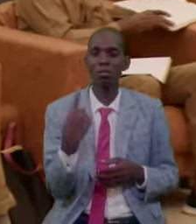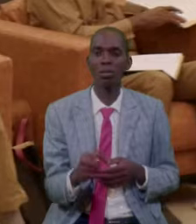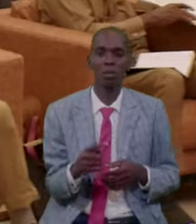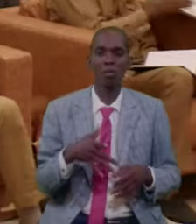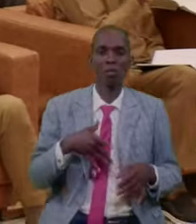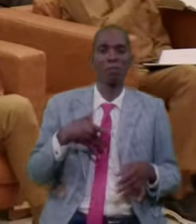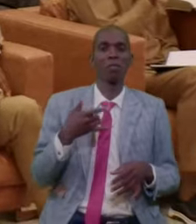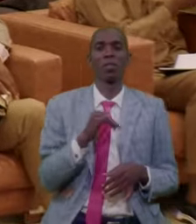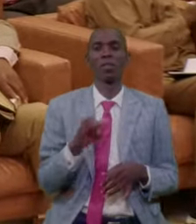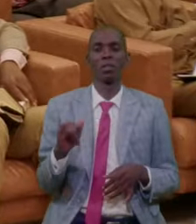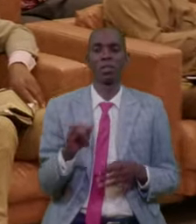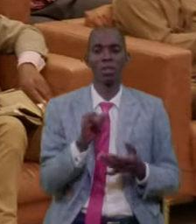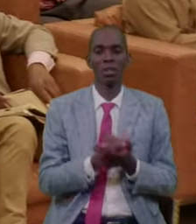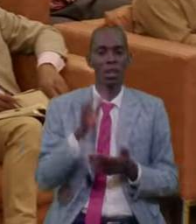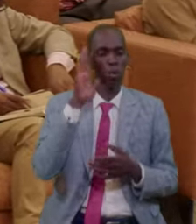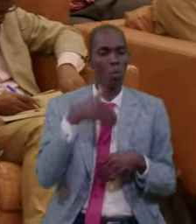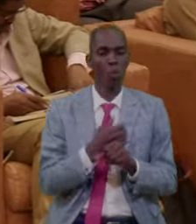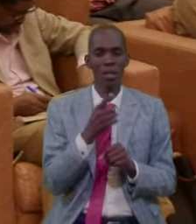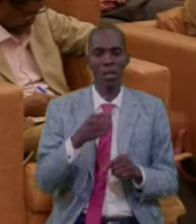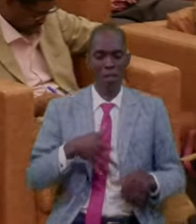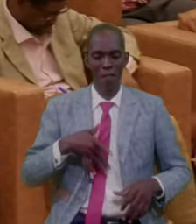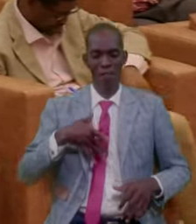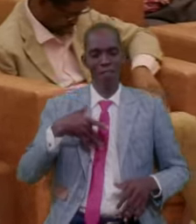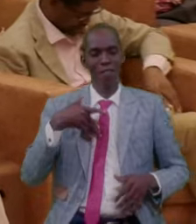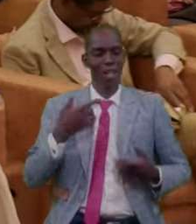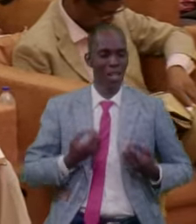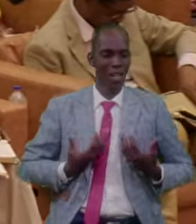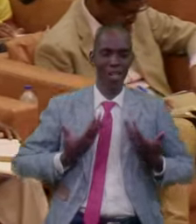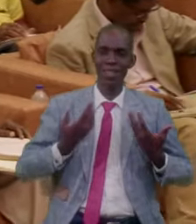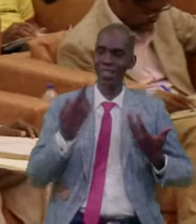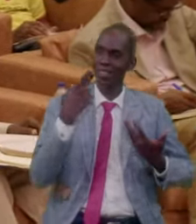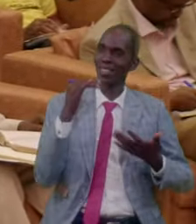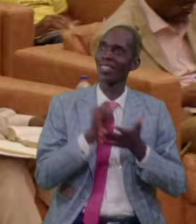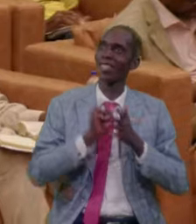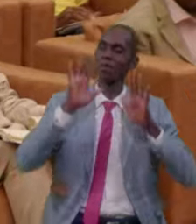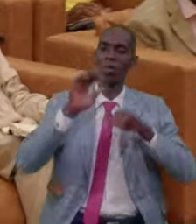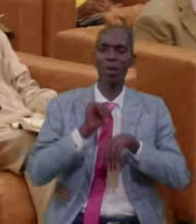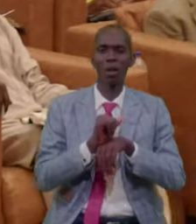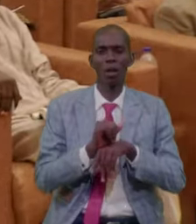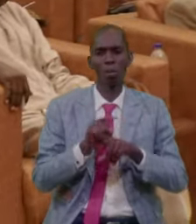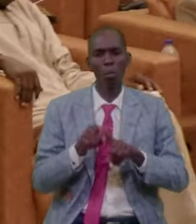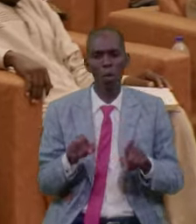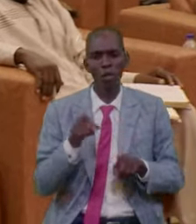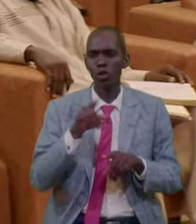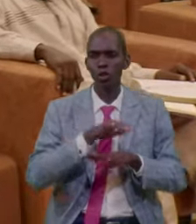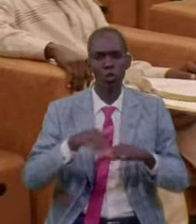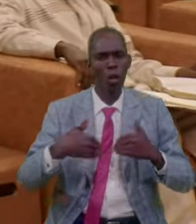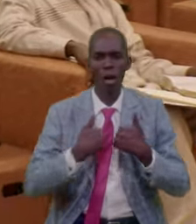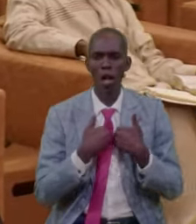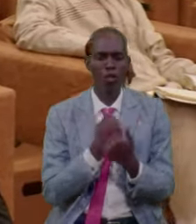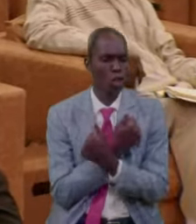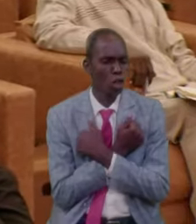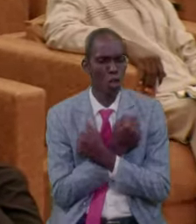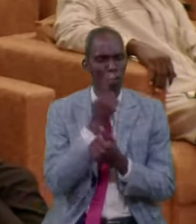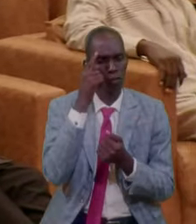will make them feel excited. Look at that miracle. Look at that miracle. But they do not have the love for the truth